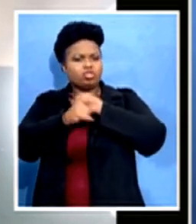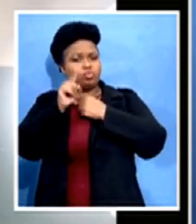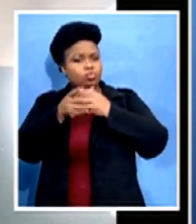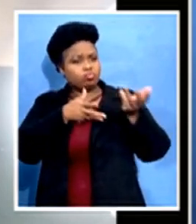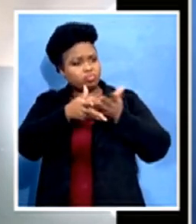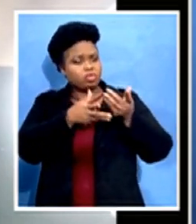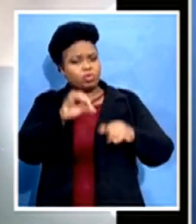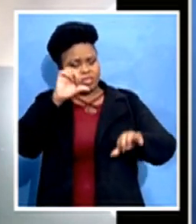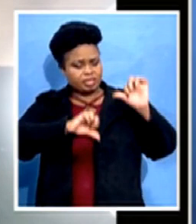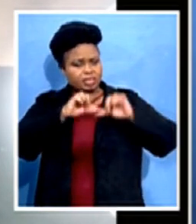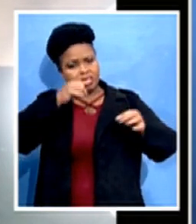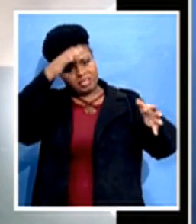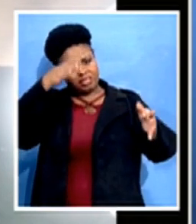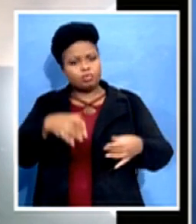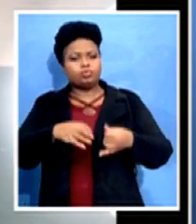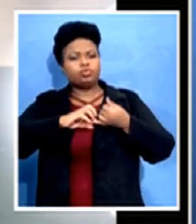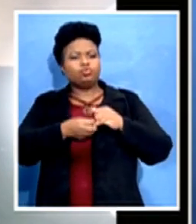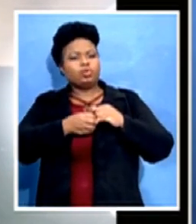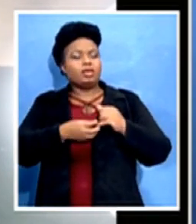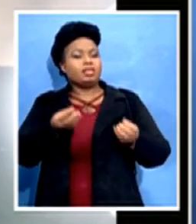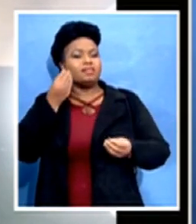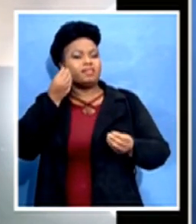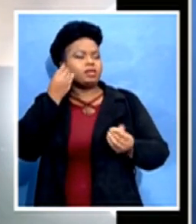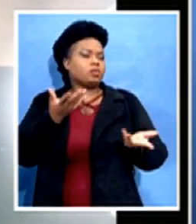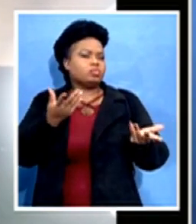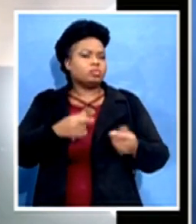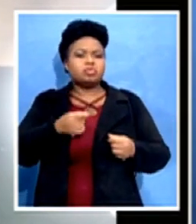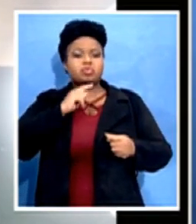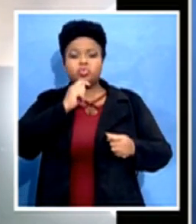find answers to the questions that you're raising?